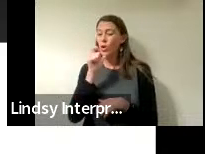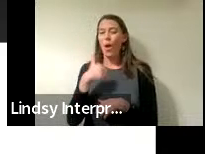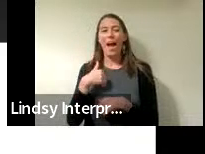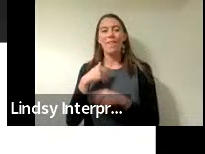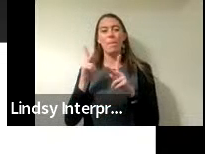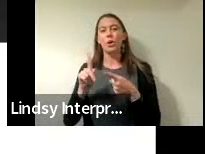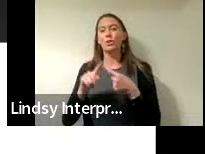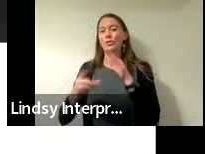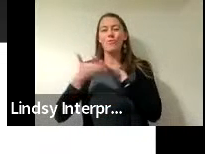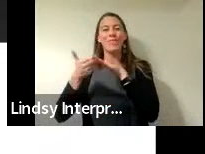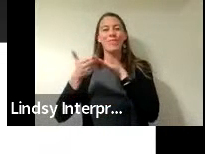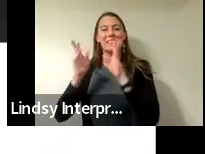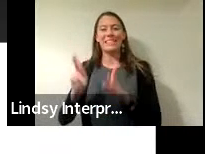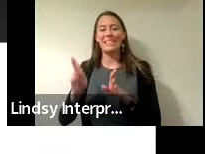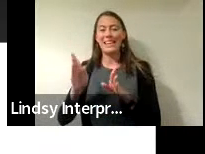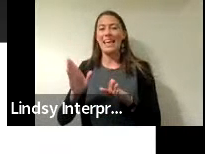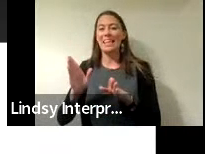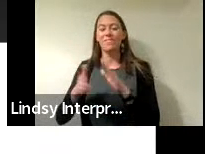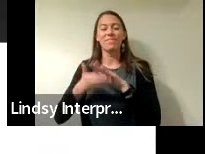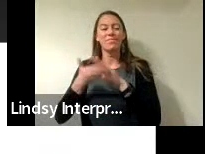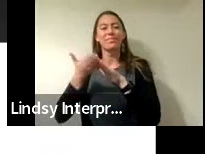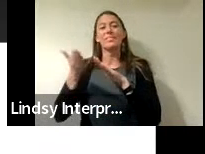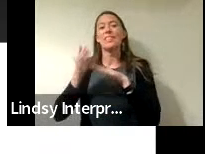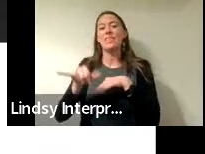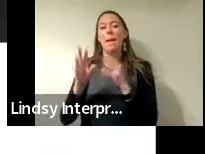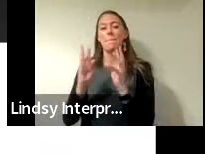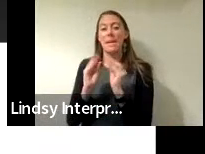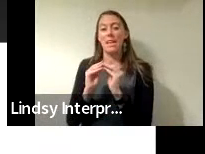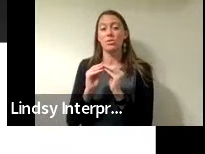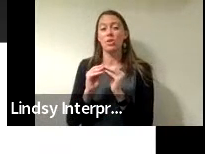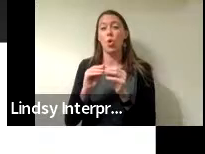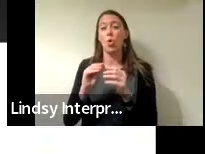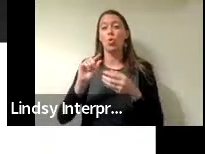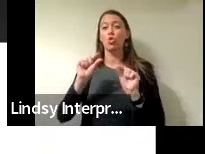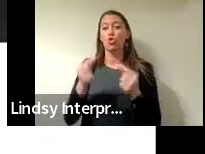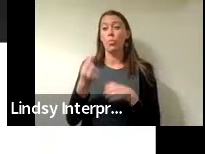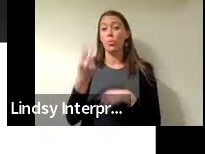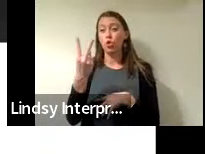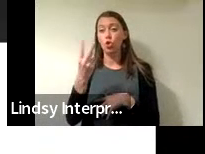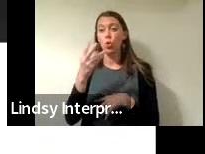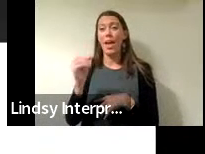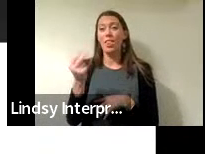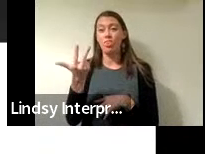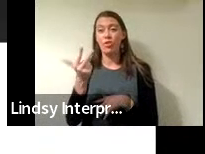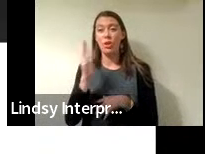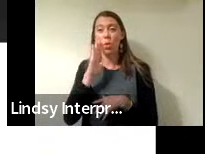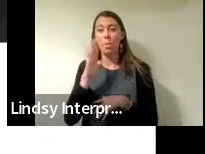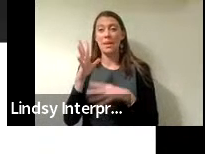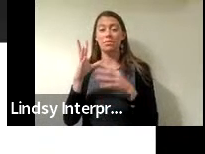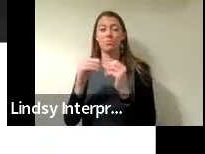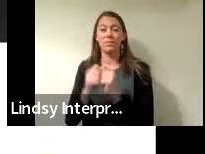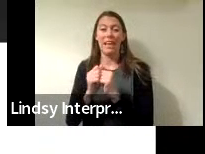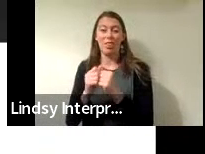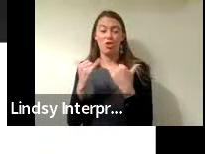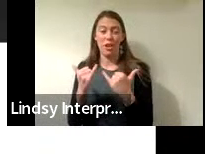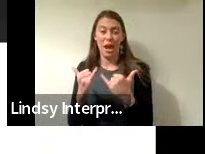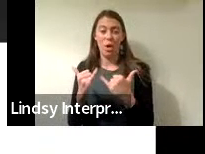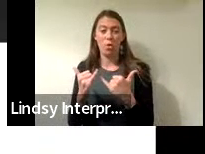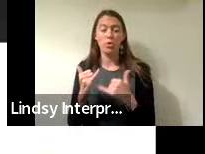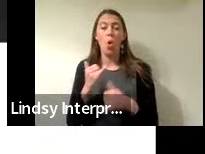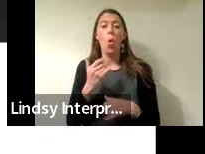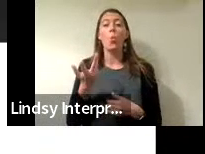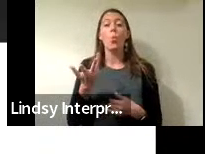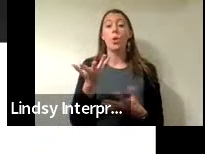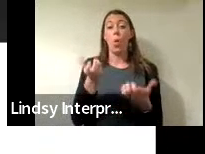goal 2 or 3, you could go into group number 3. But we would like for people to self-select